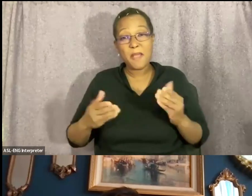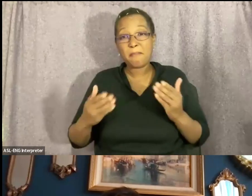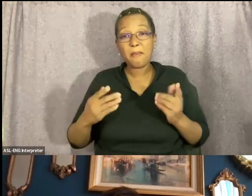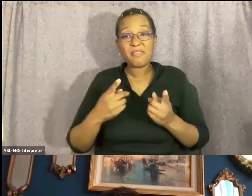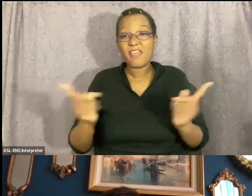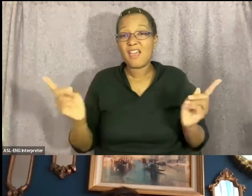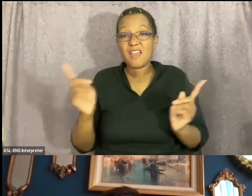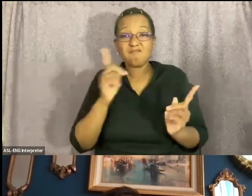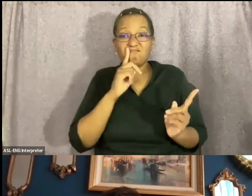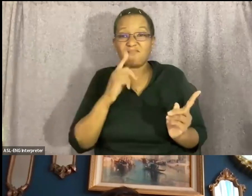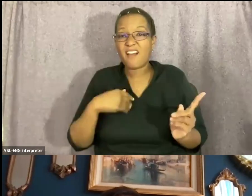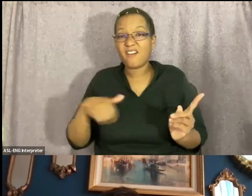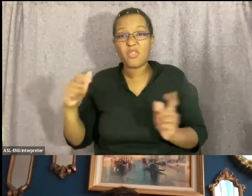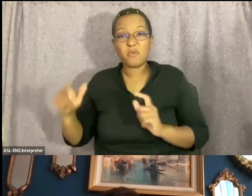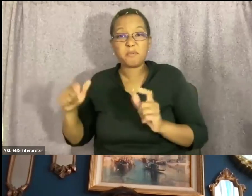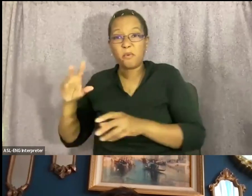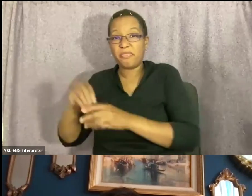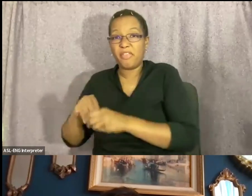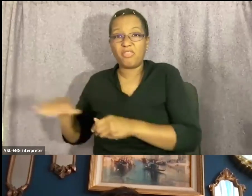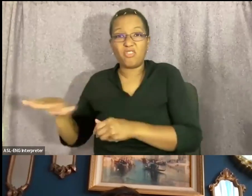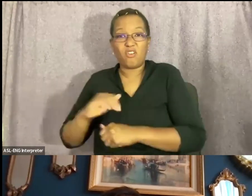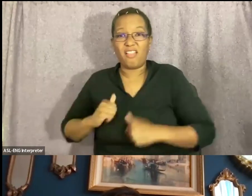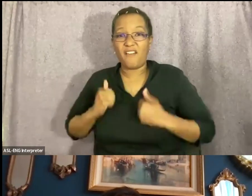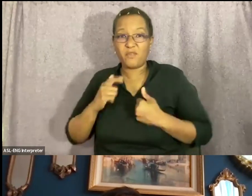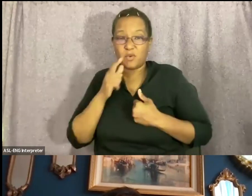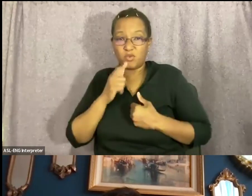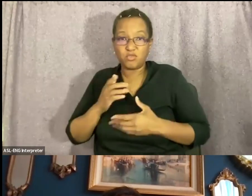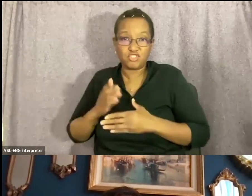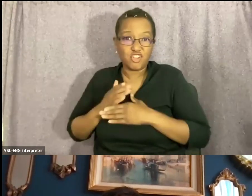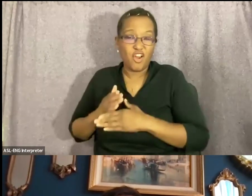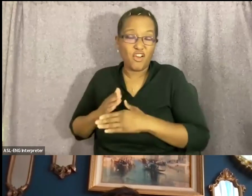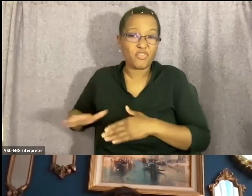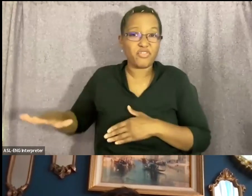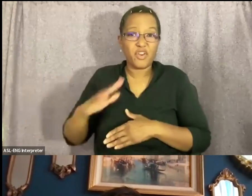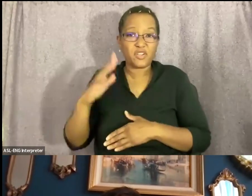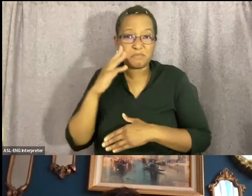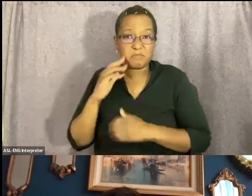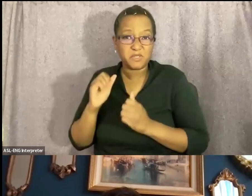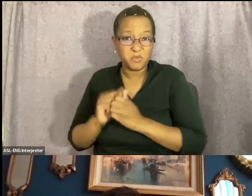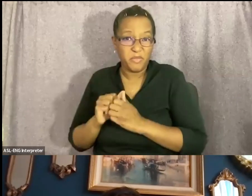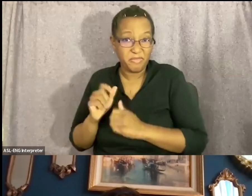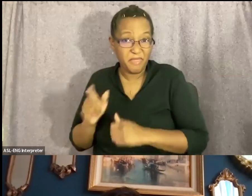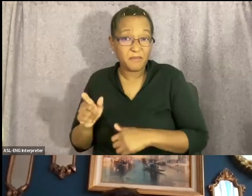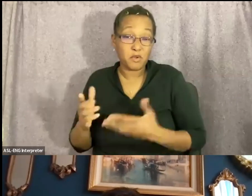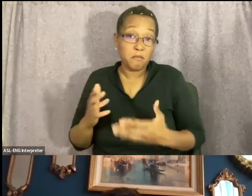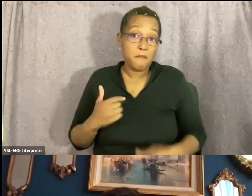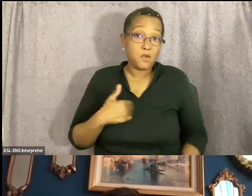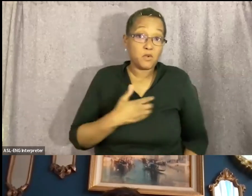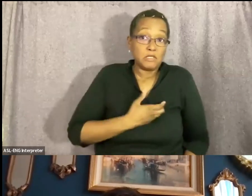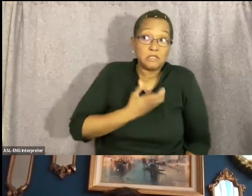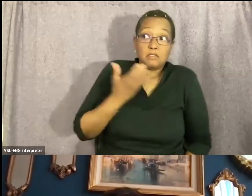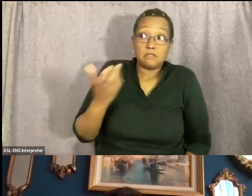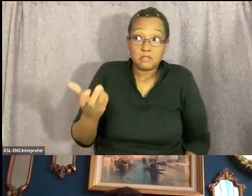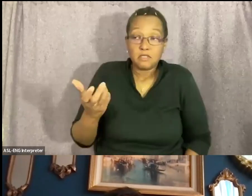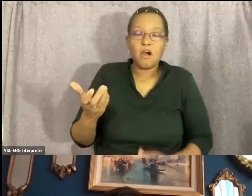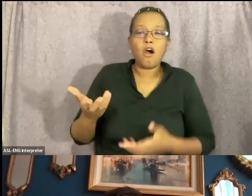This is Mick speaking. I think I'm working in memoir, so it is quite focused on